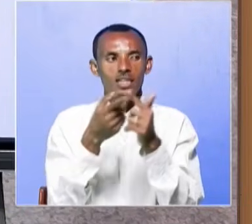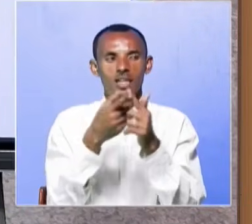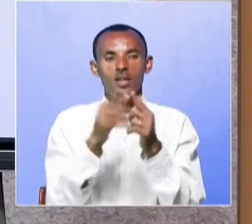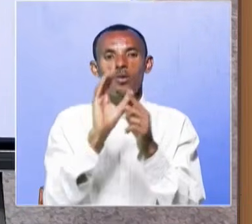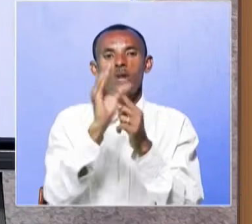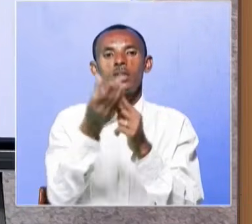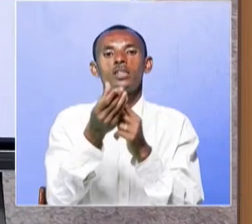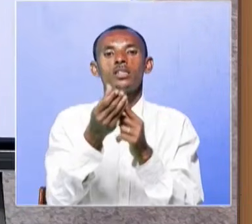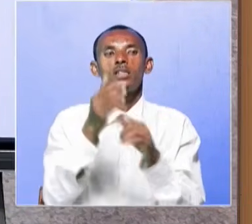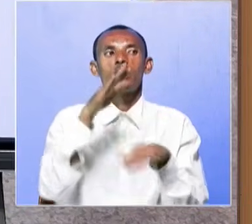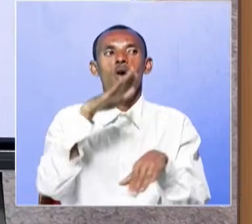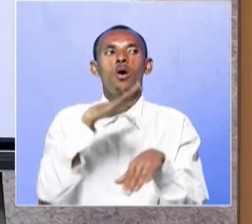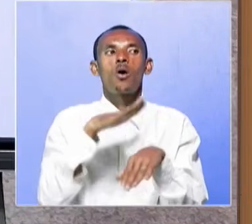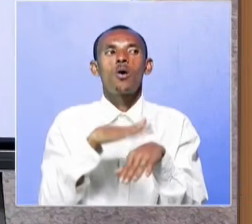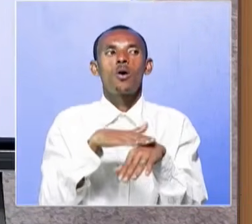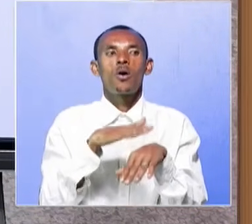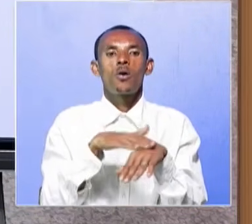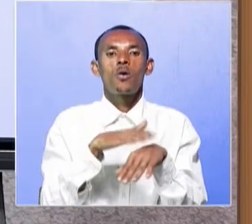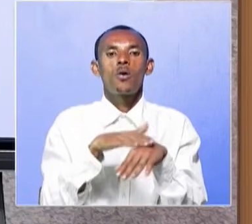condition on